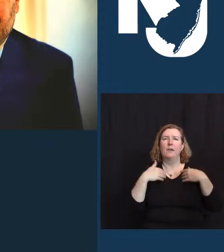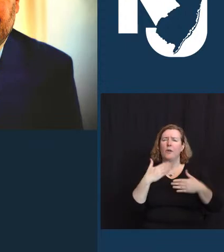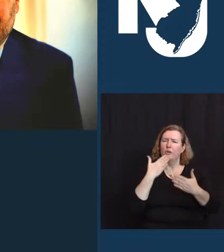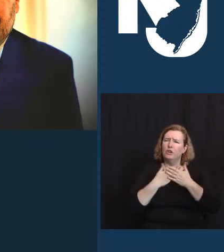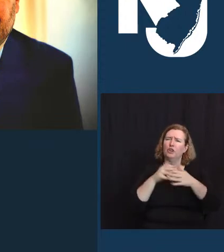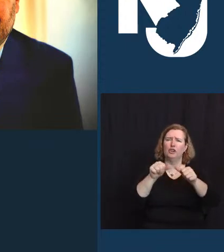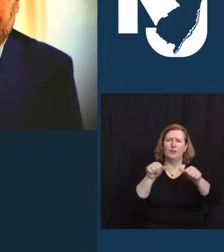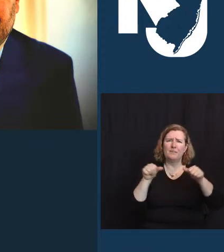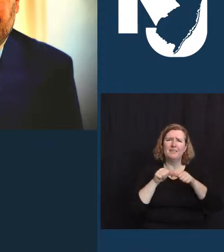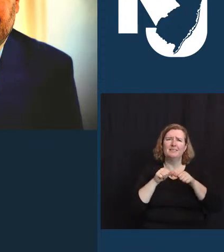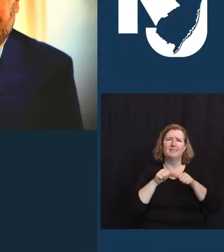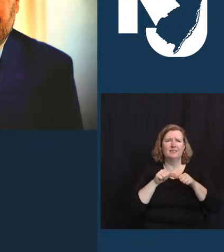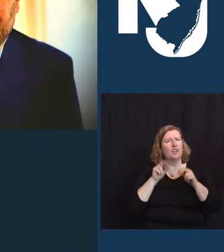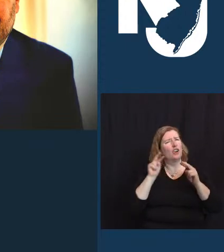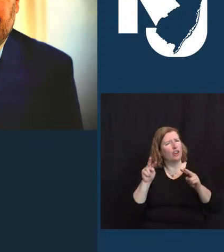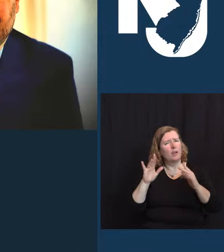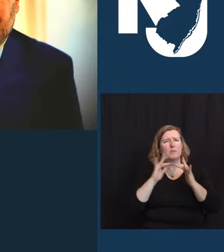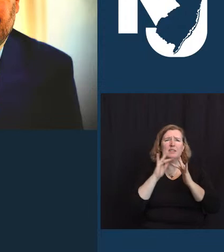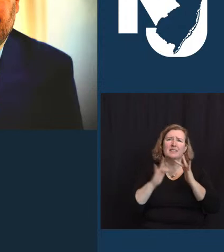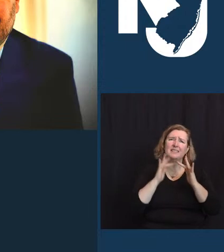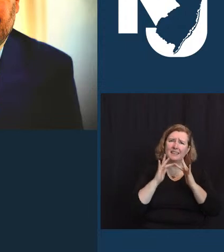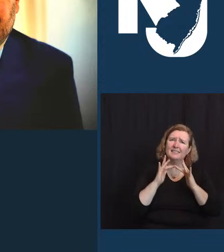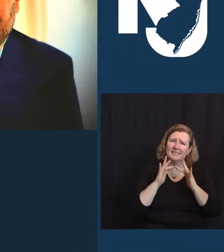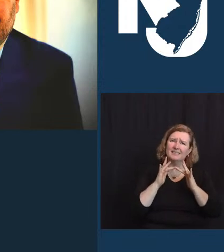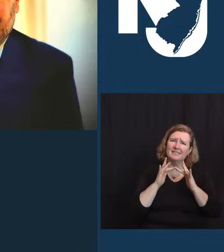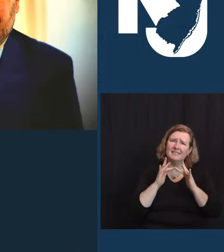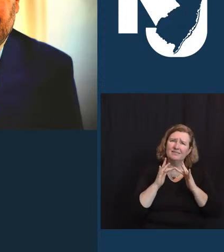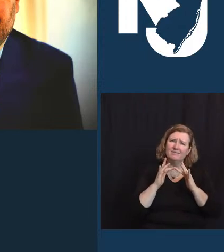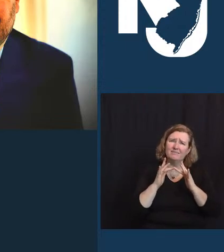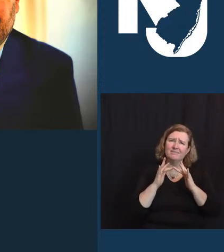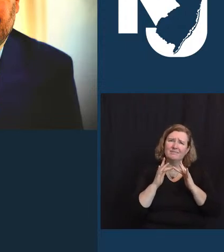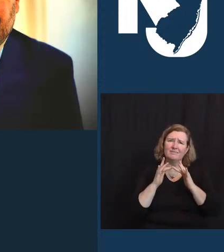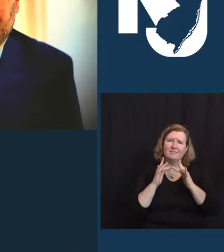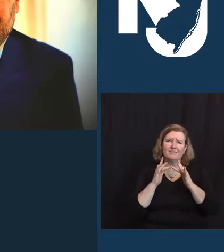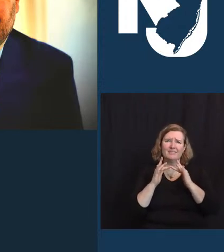I discussed. A very straightforward website.